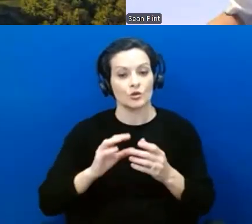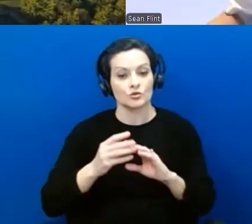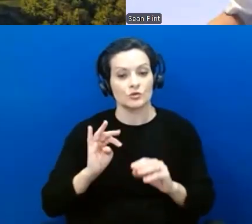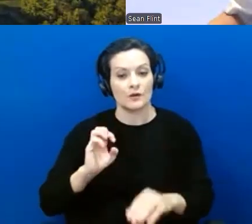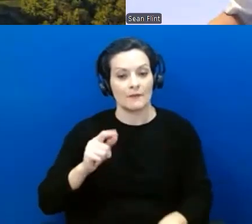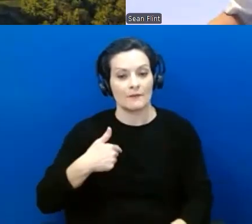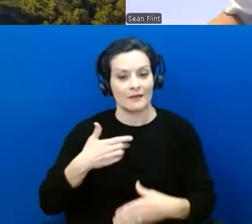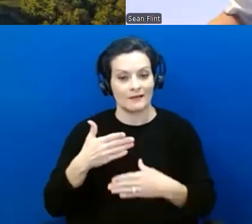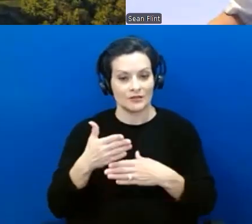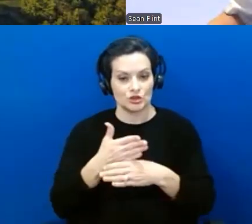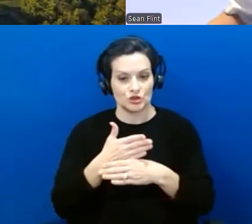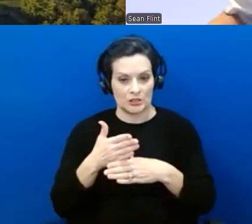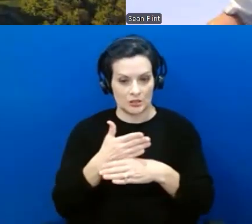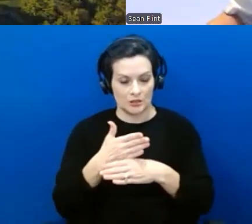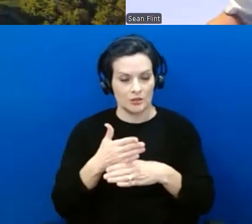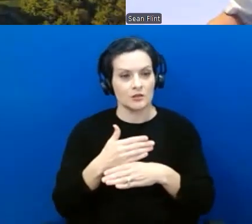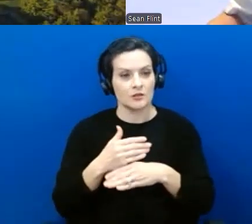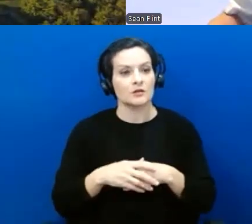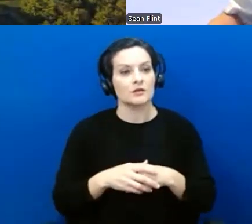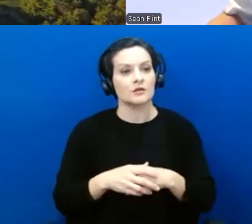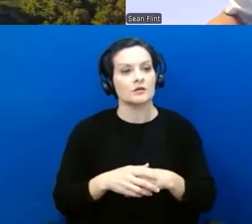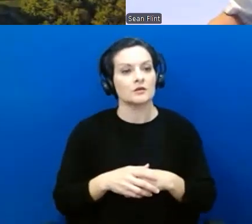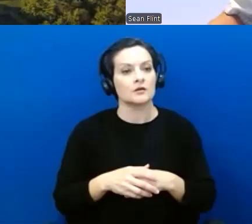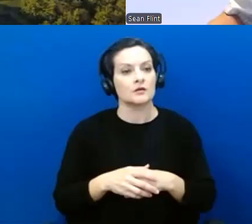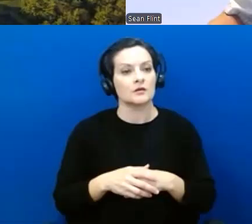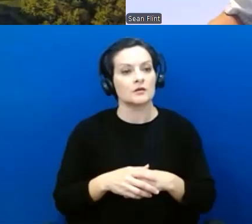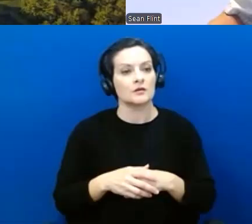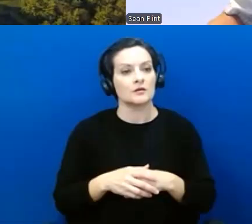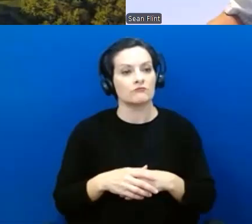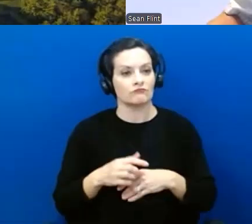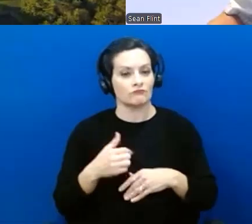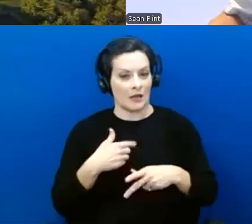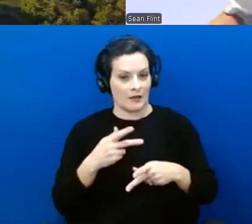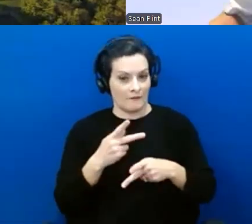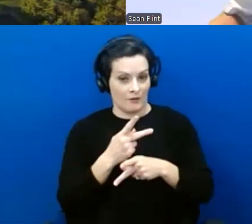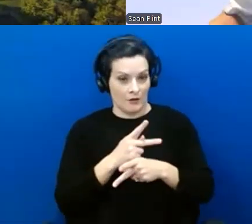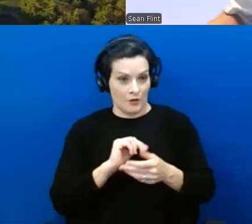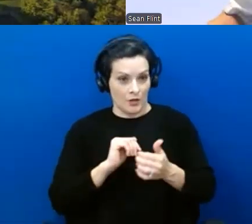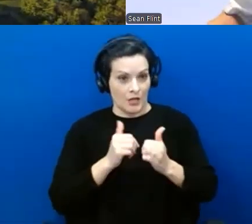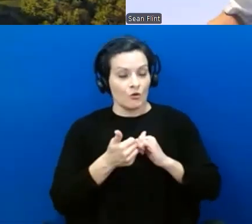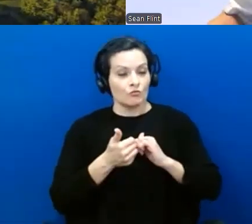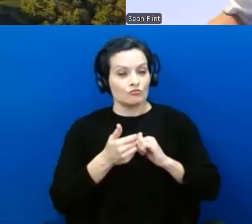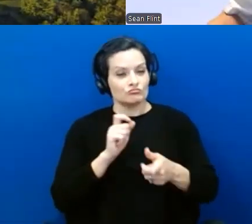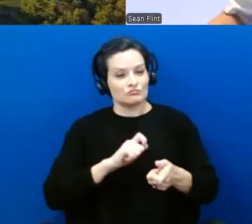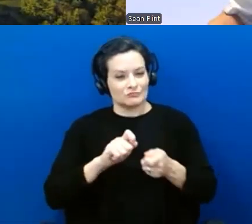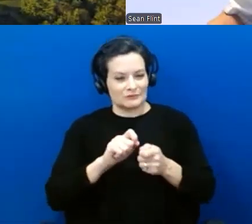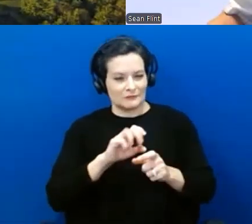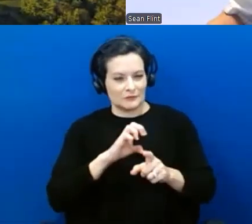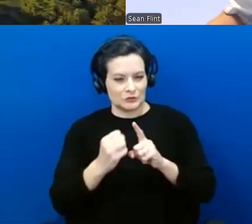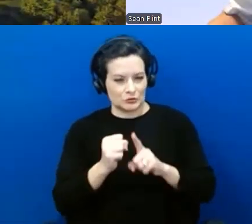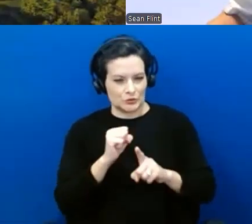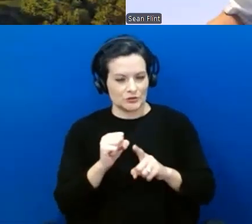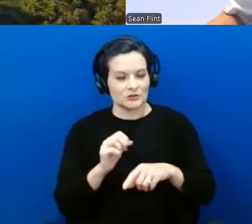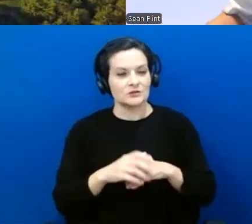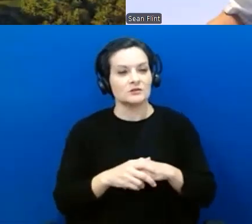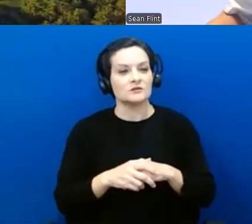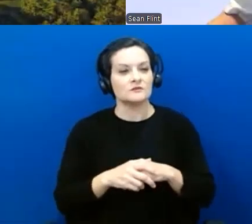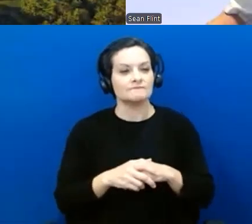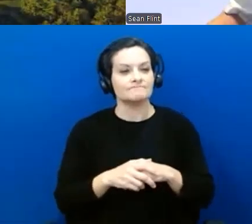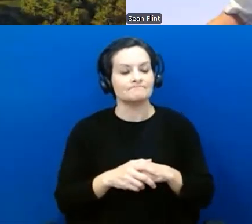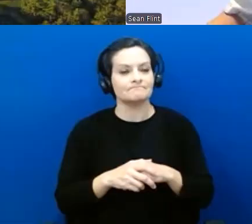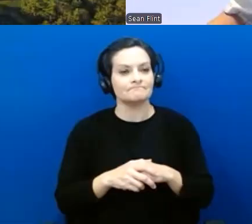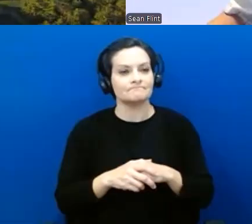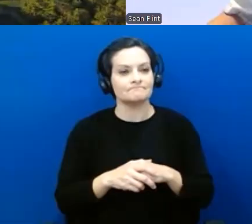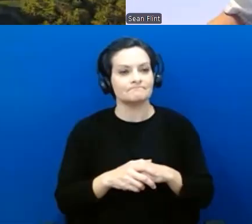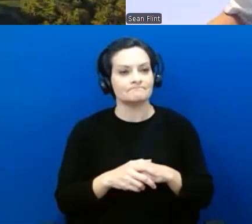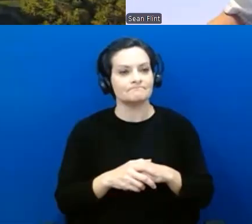a lot of it is just about how, I figured this out in a couple very specific cases, but I think with some insight